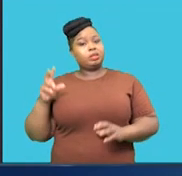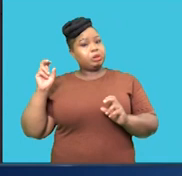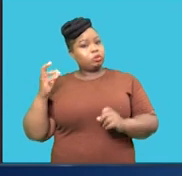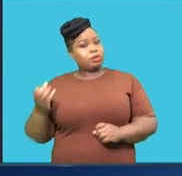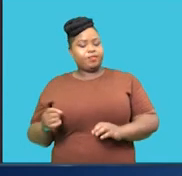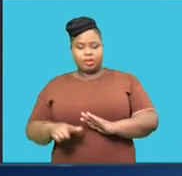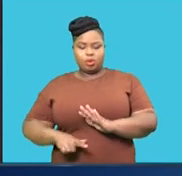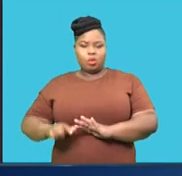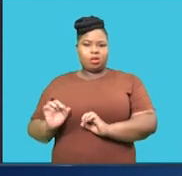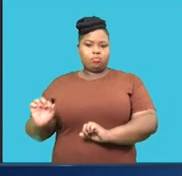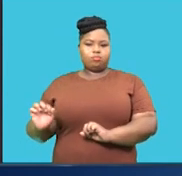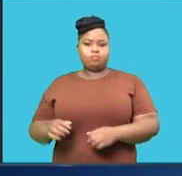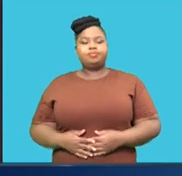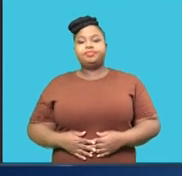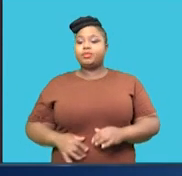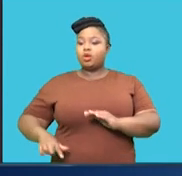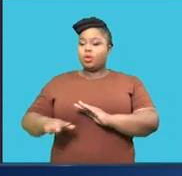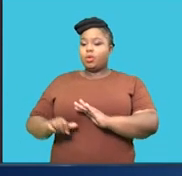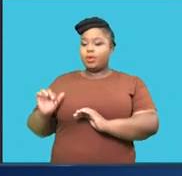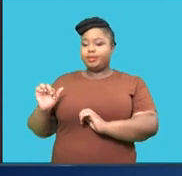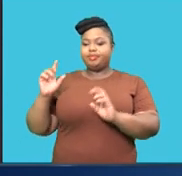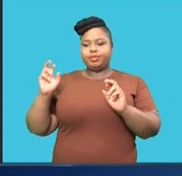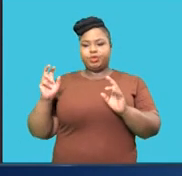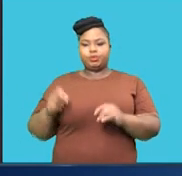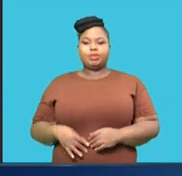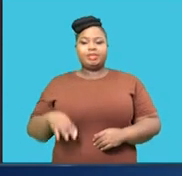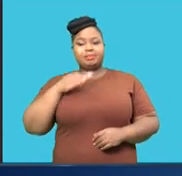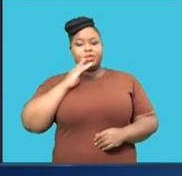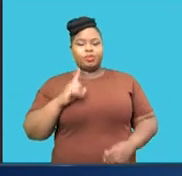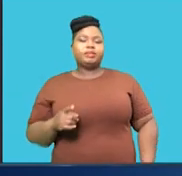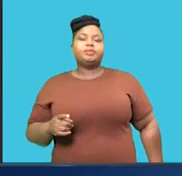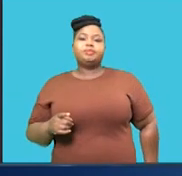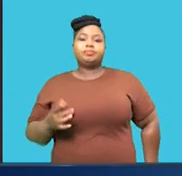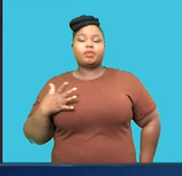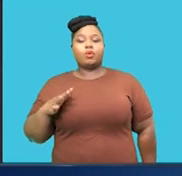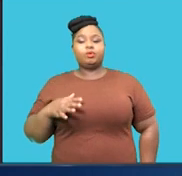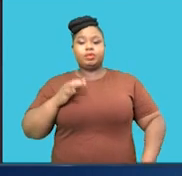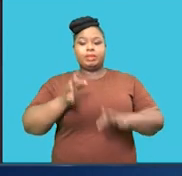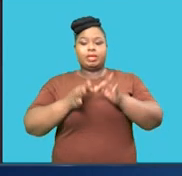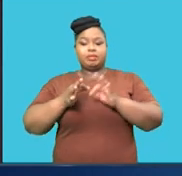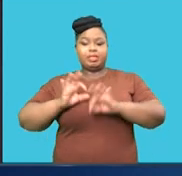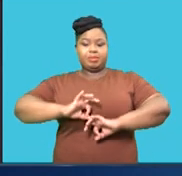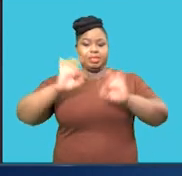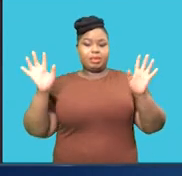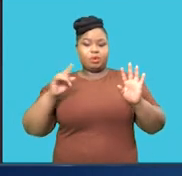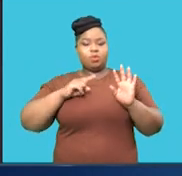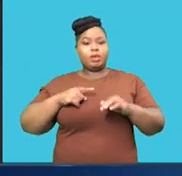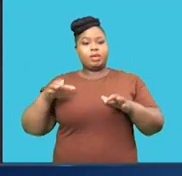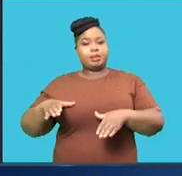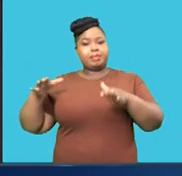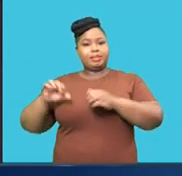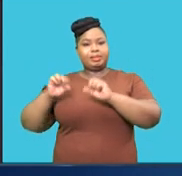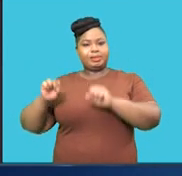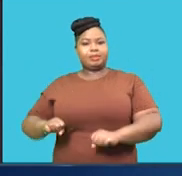be localized. What do we mean by localized issues? And I'm going to keep stressing this point just so that the distinction between the bulk system